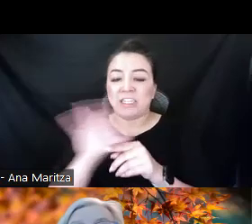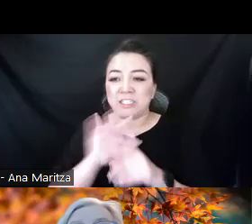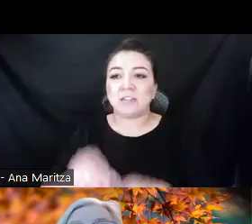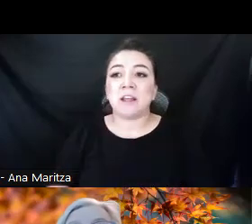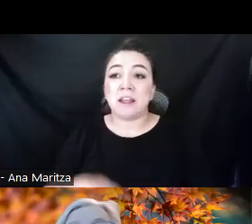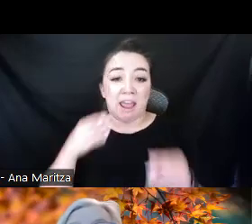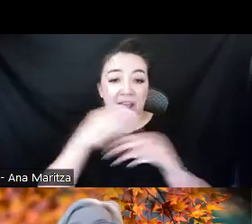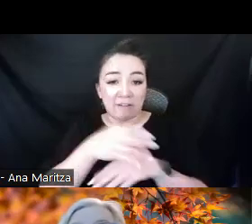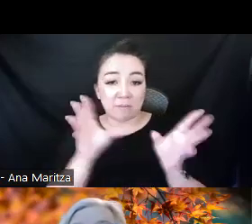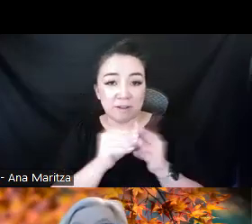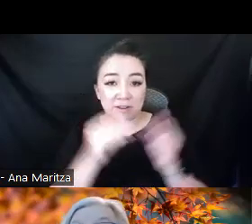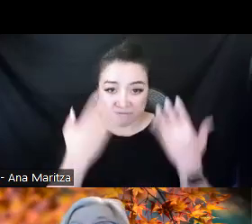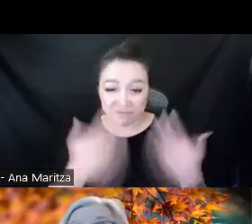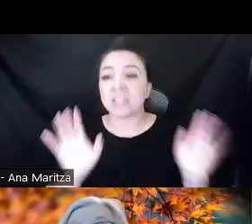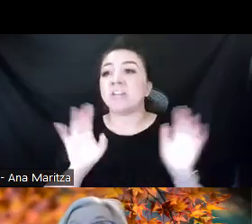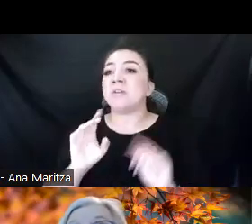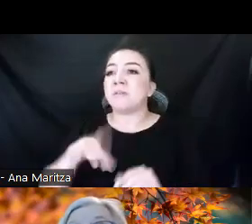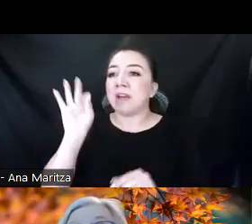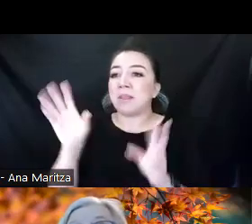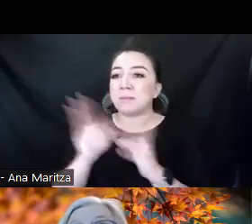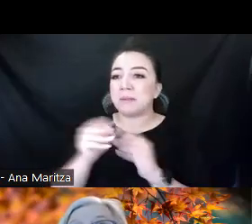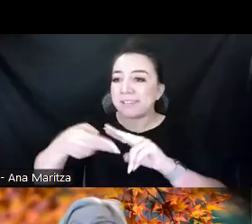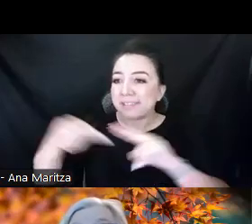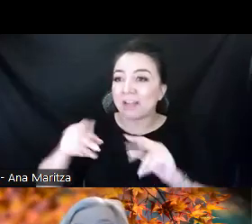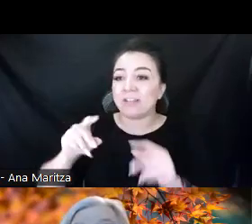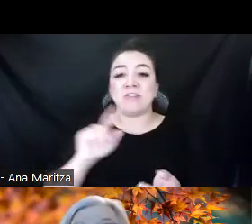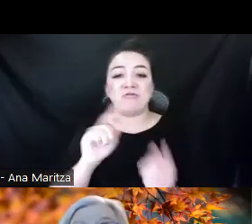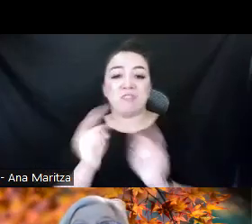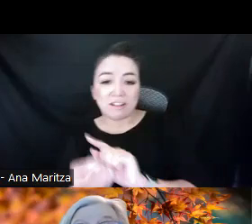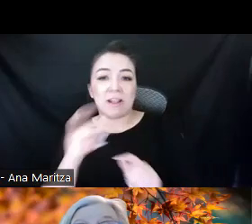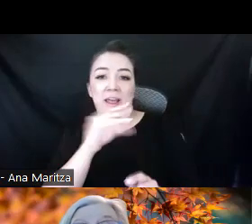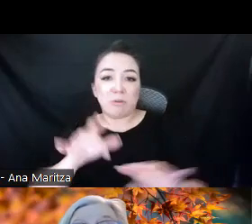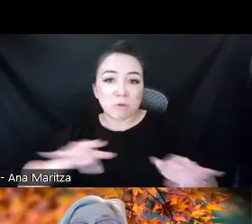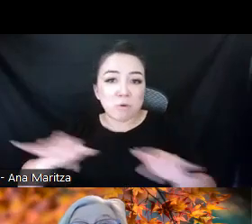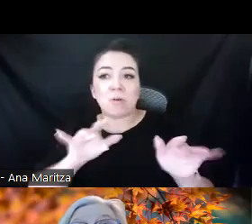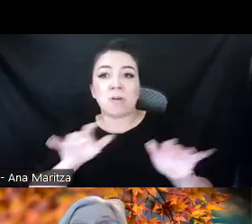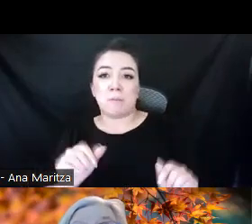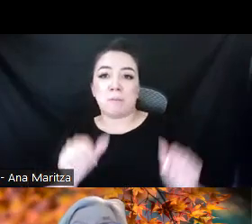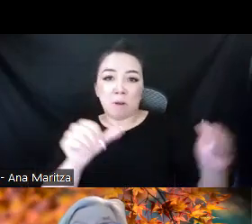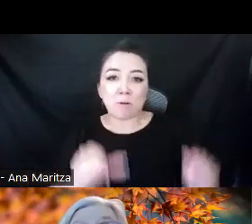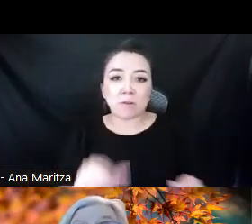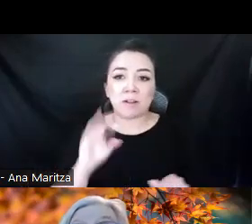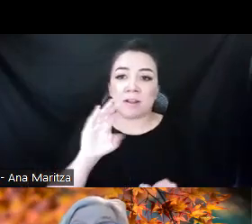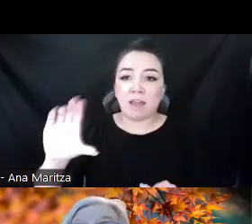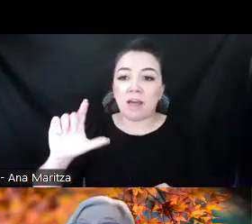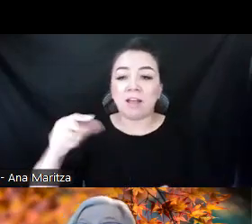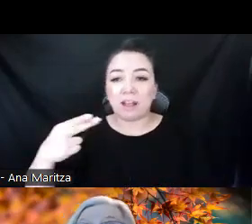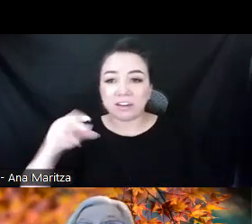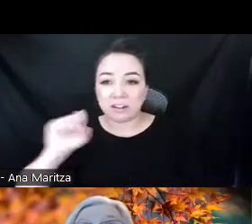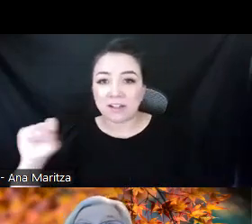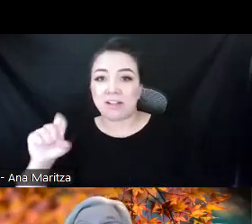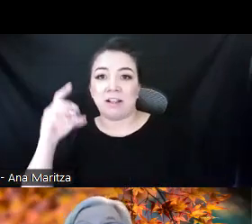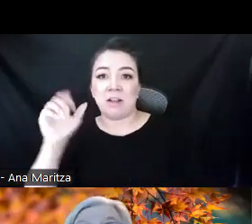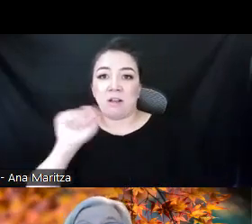the meeting, you may find the meeting slides, the transcripts, and the recording posted to the CalHHS Alzheimer's Disease